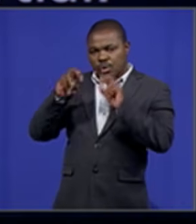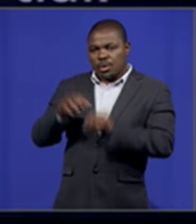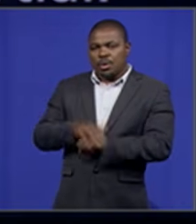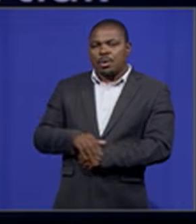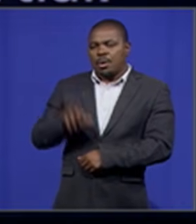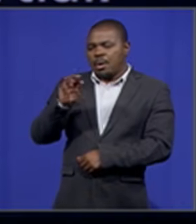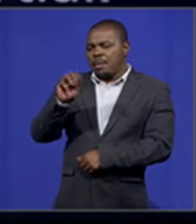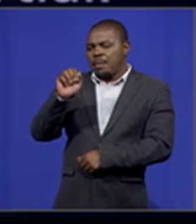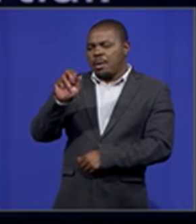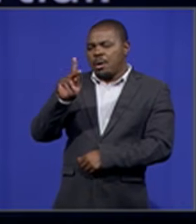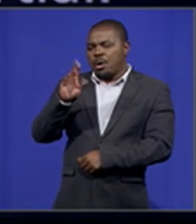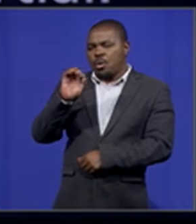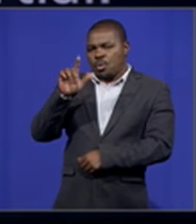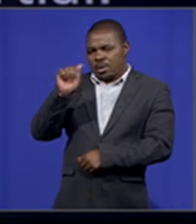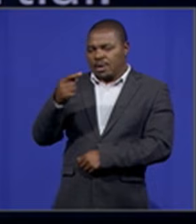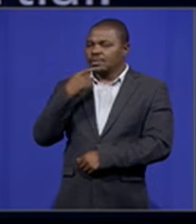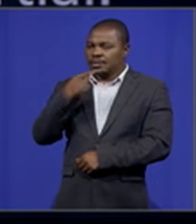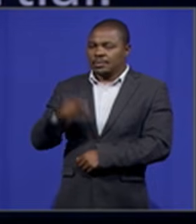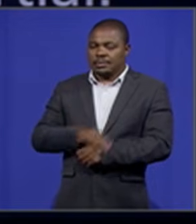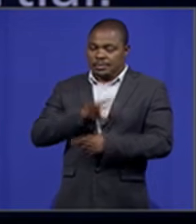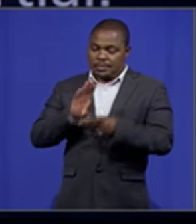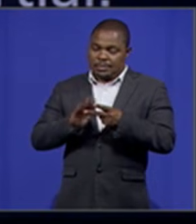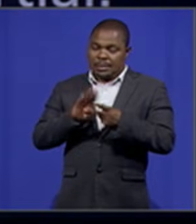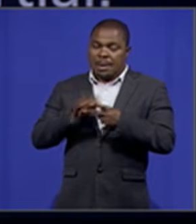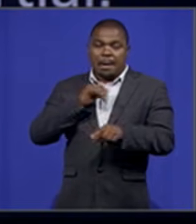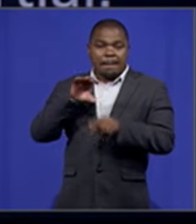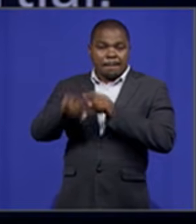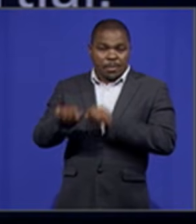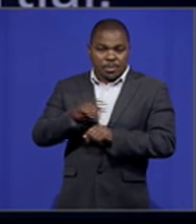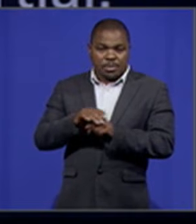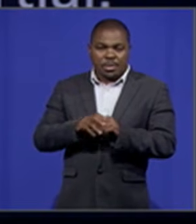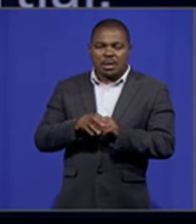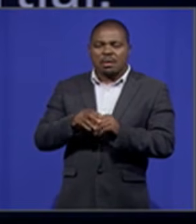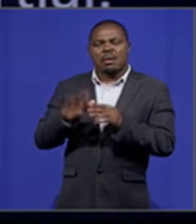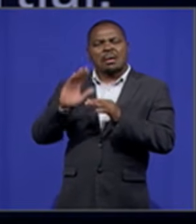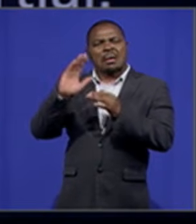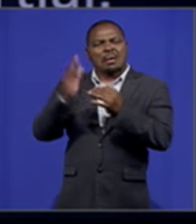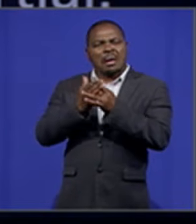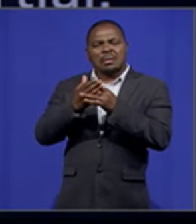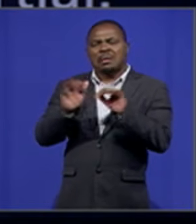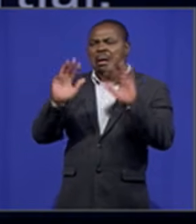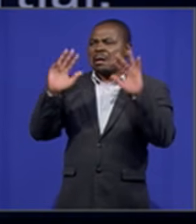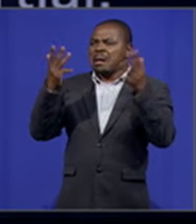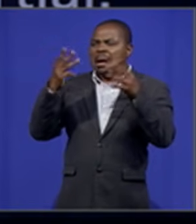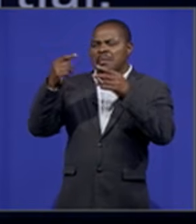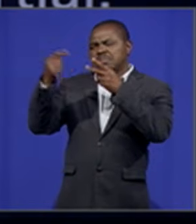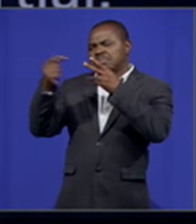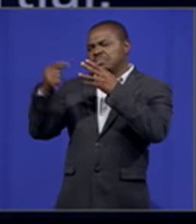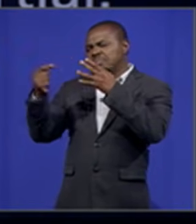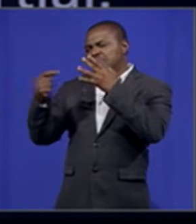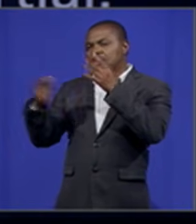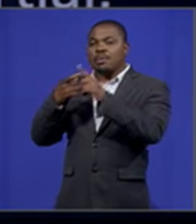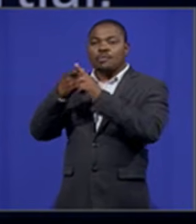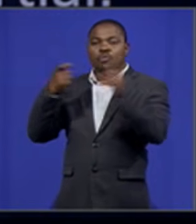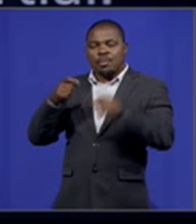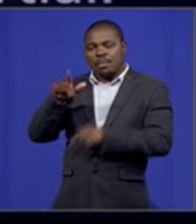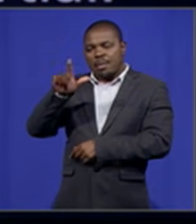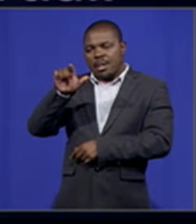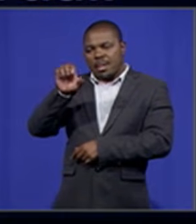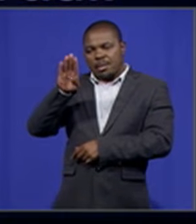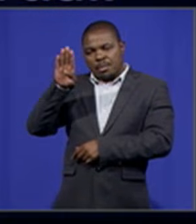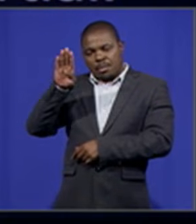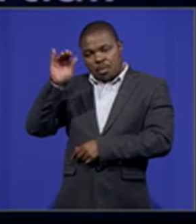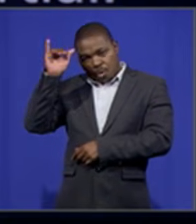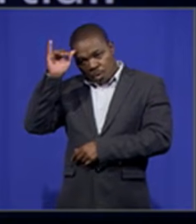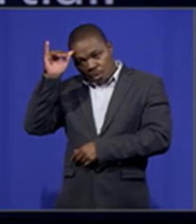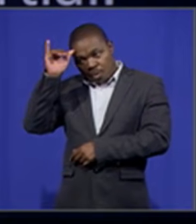Morena Makola. Se sengwe se e le gore se ile sa tšwelela ke gore ba ile ba tšea melato ya gagwe ye e le gore e balwago ye senyane ye e le gore e be e tšwa ka kua go la leboa kgomo le ye e